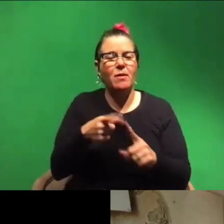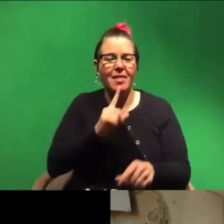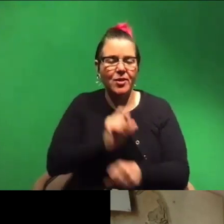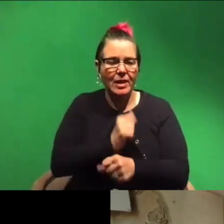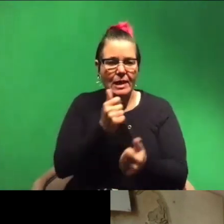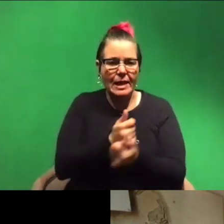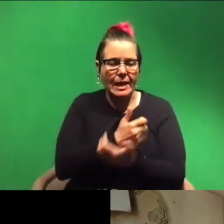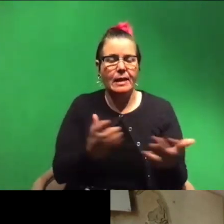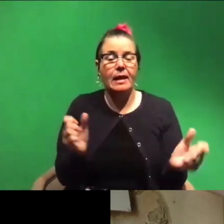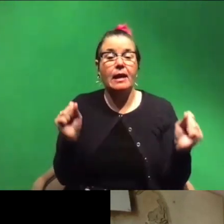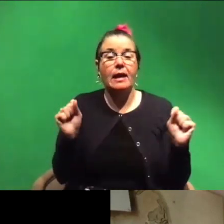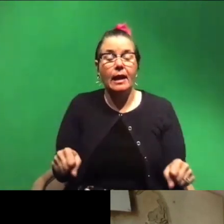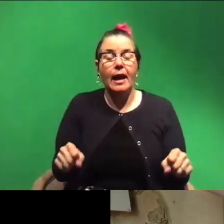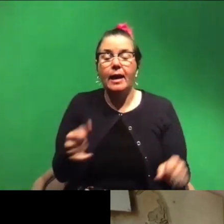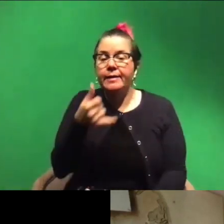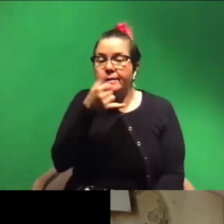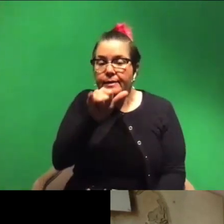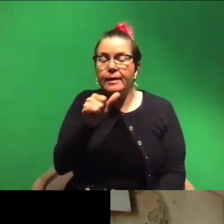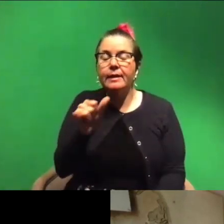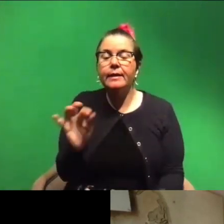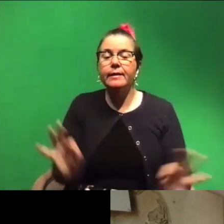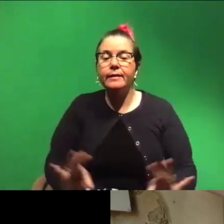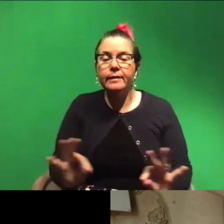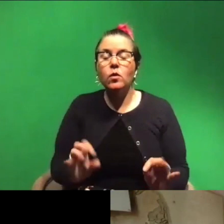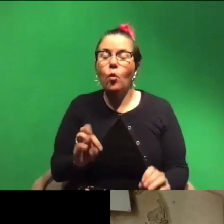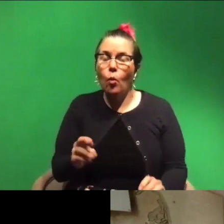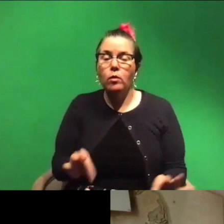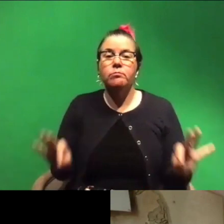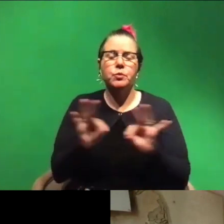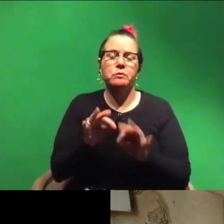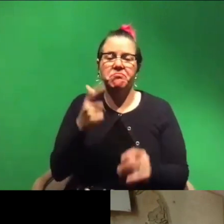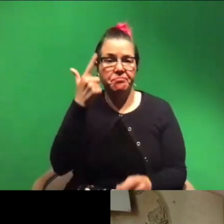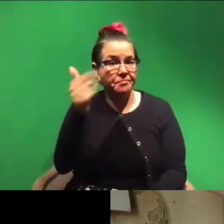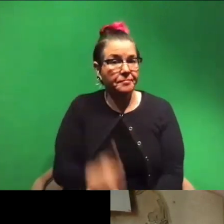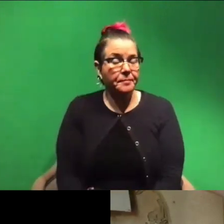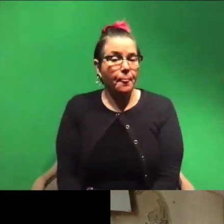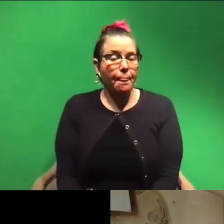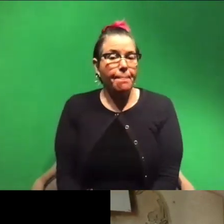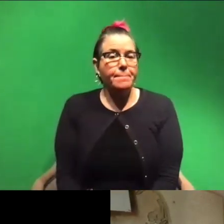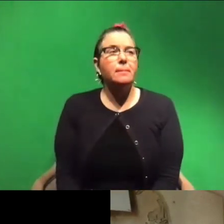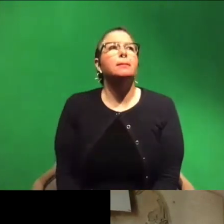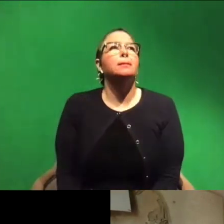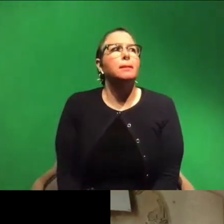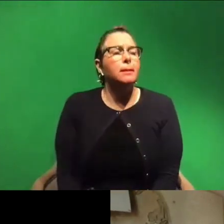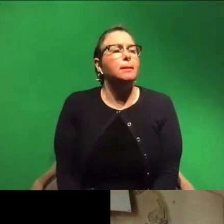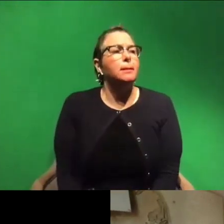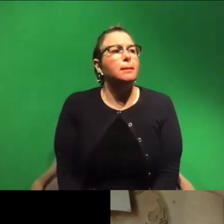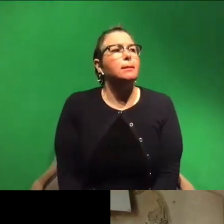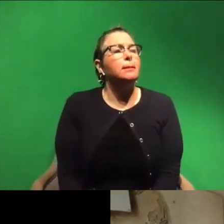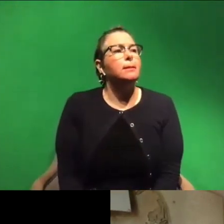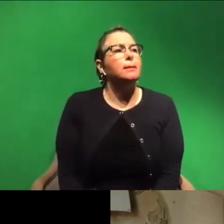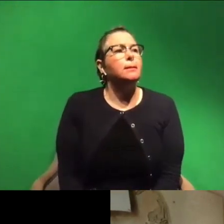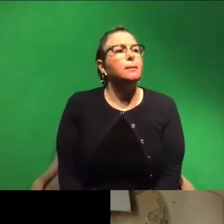be as silly or small or significant as you'd like. Oh boy. Okay, so what do